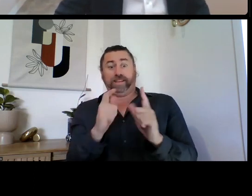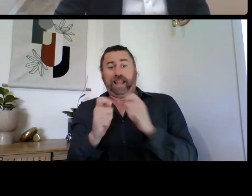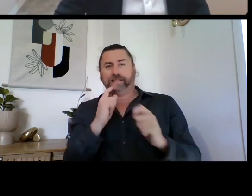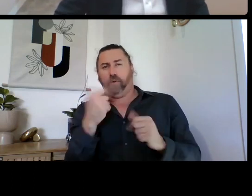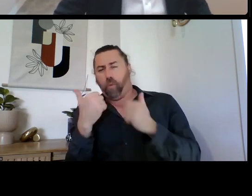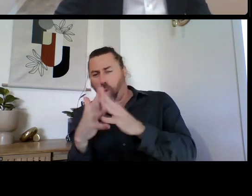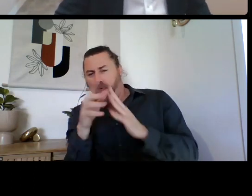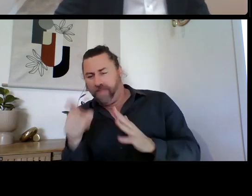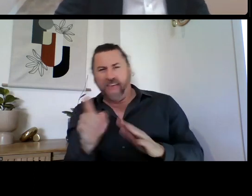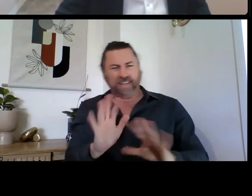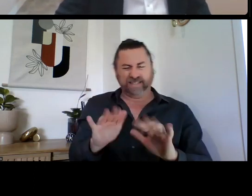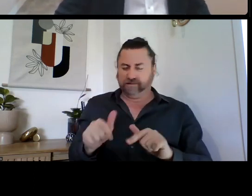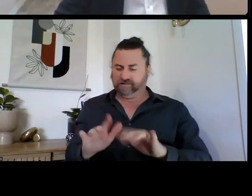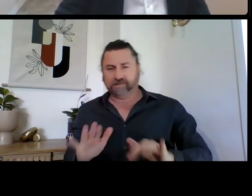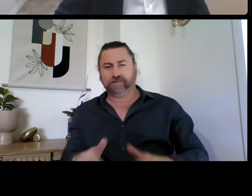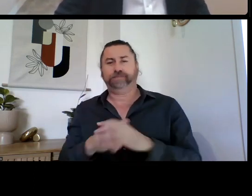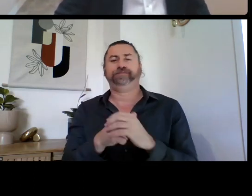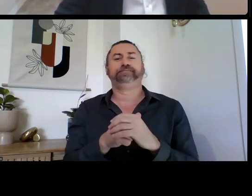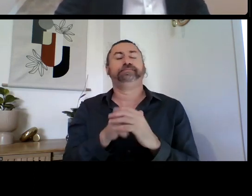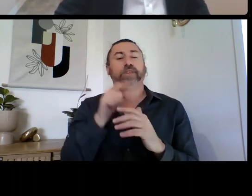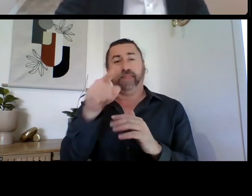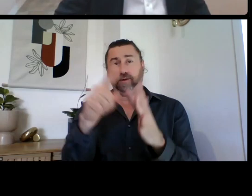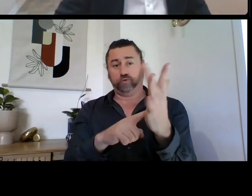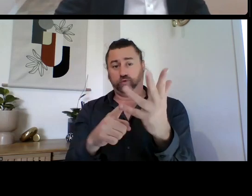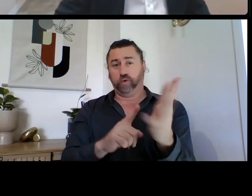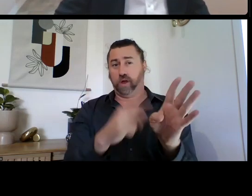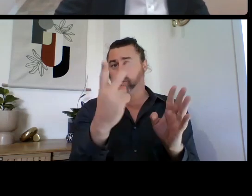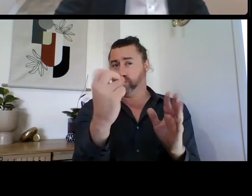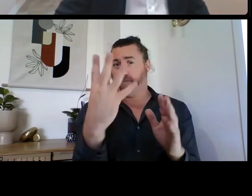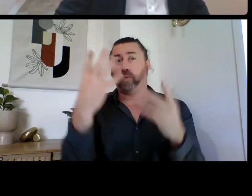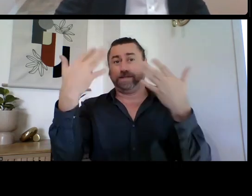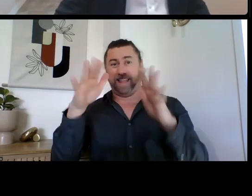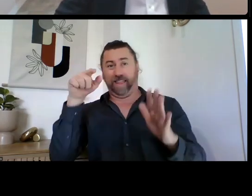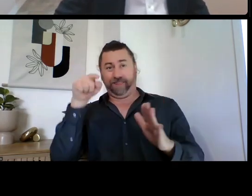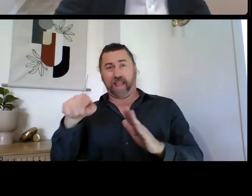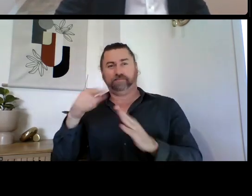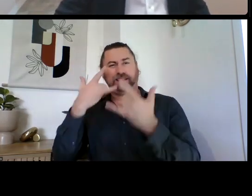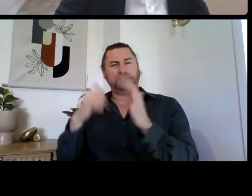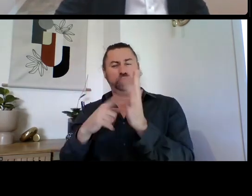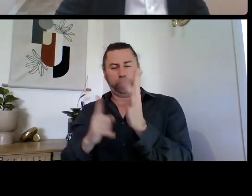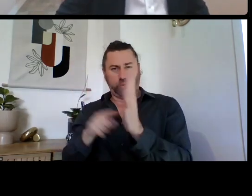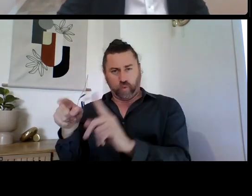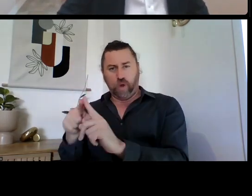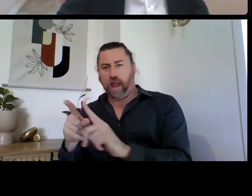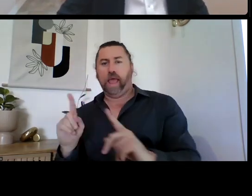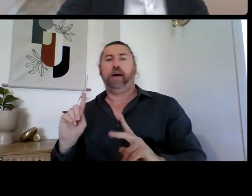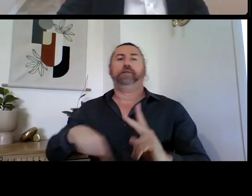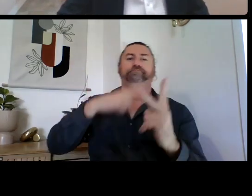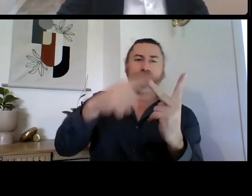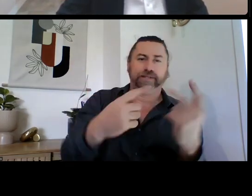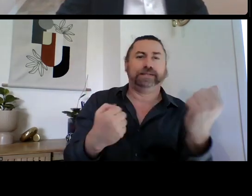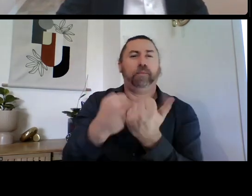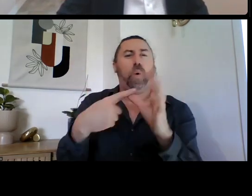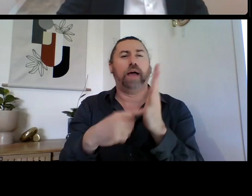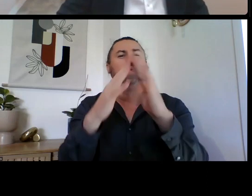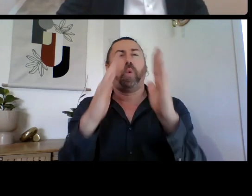So there was some detail on the single assessment arrangements that will be starting in July 2024. Now let's turn to the supported home program that is due